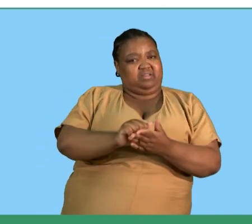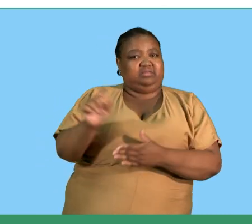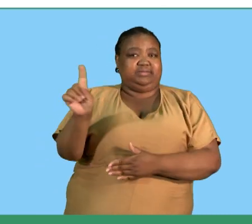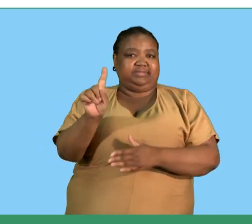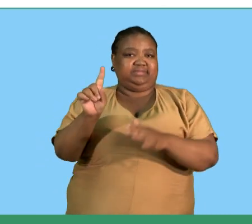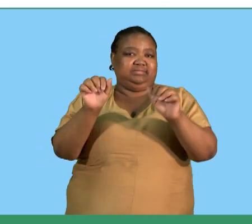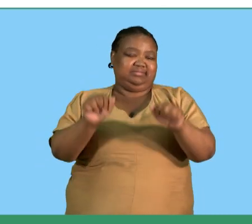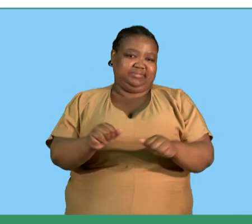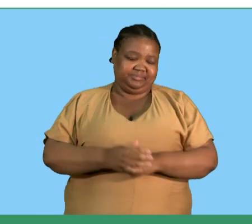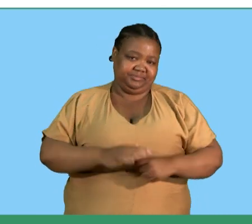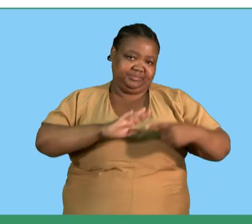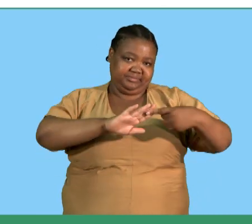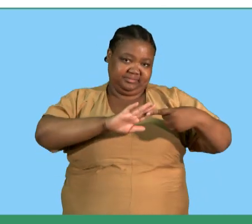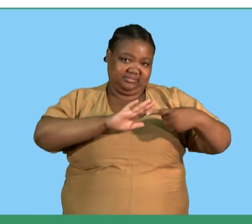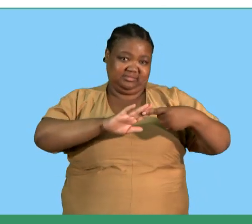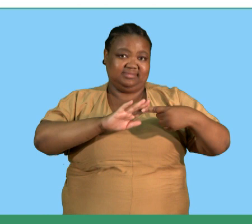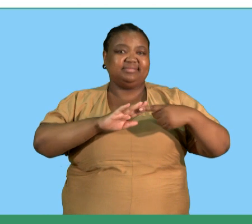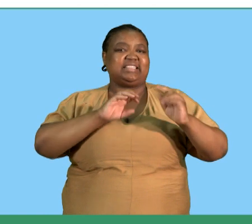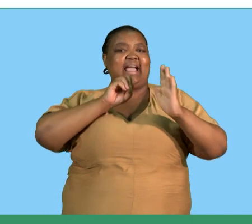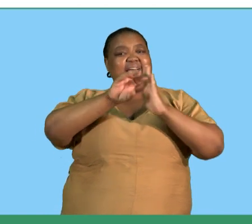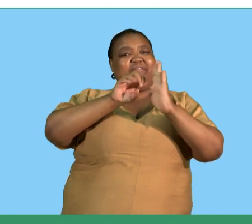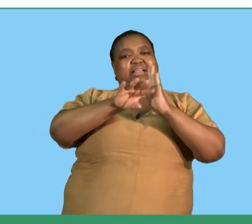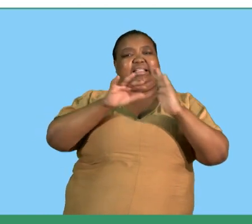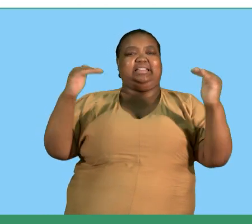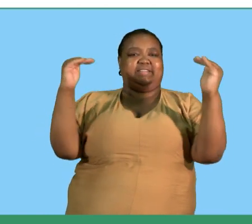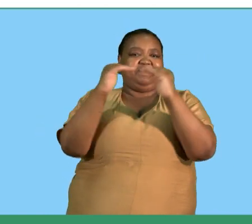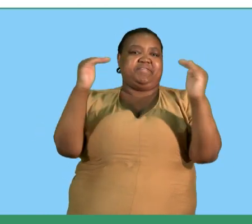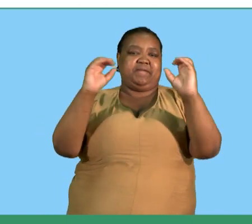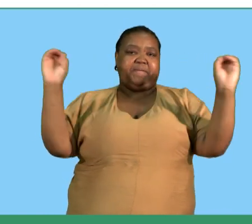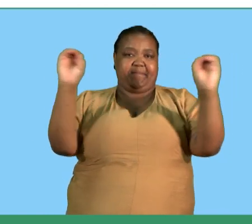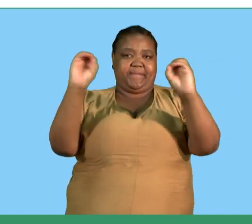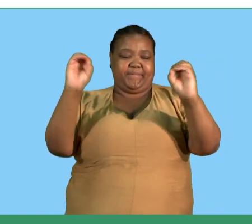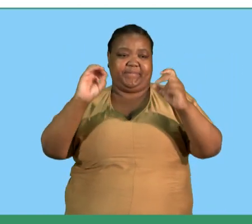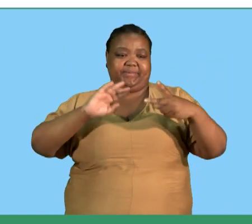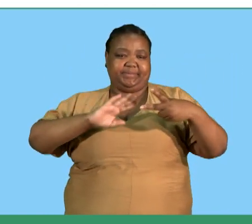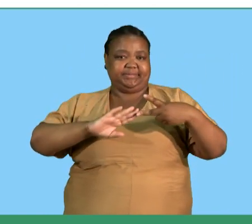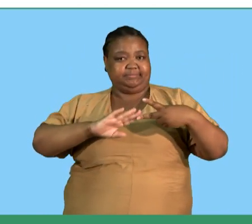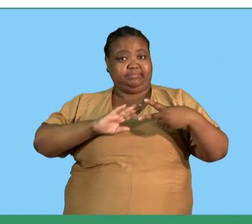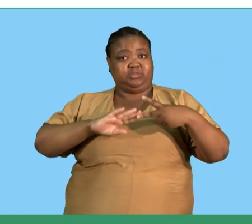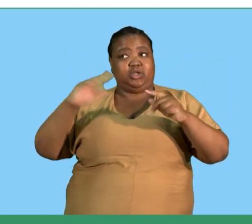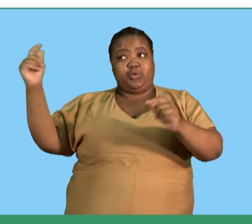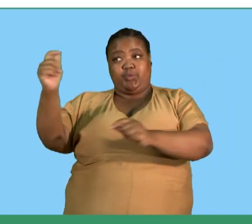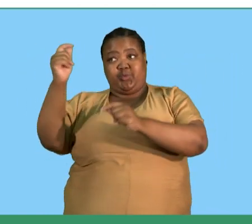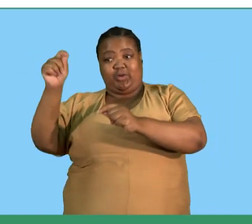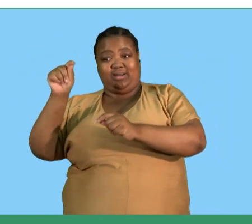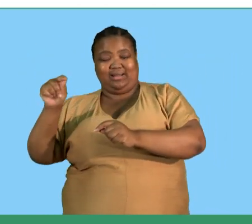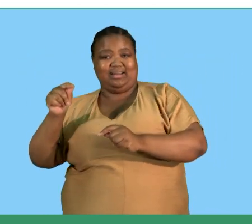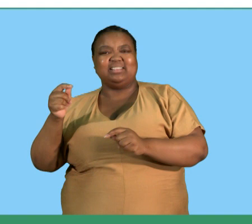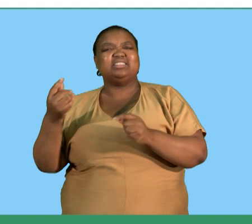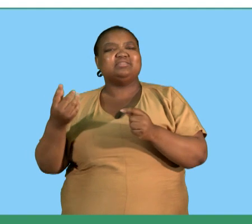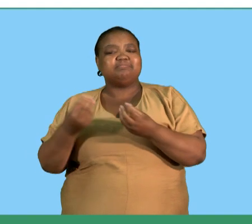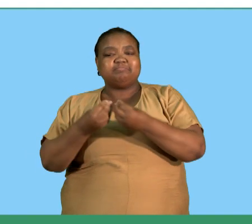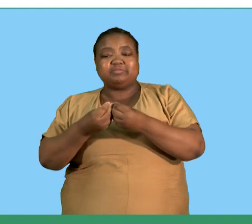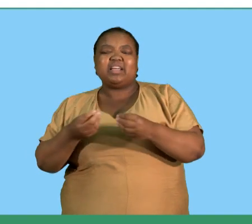one, unfair advertising. The second one is pricing of goods in rural areas. Then we've got the last